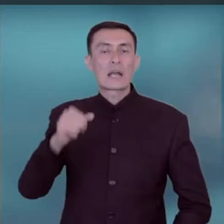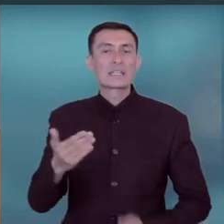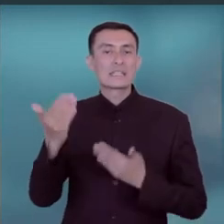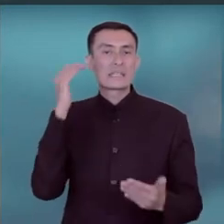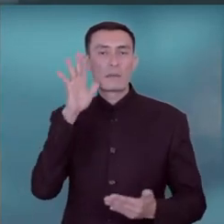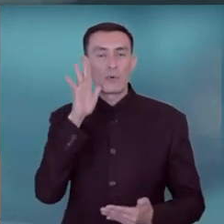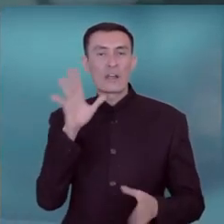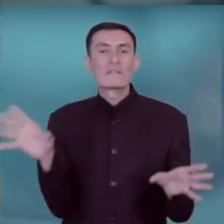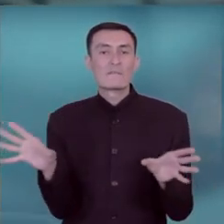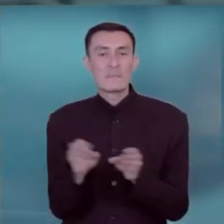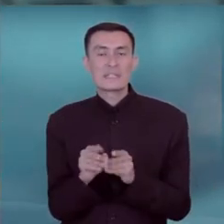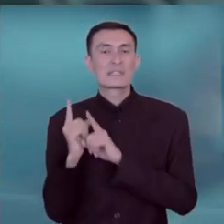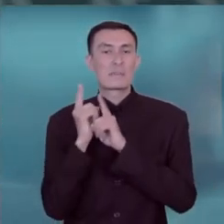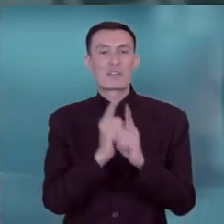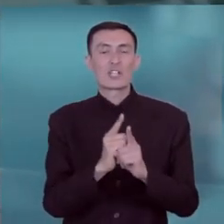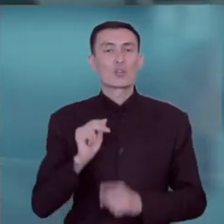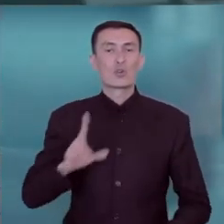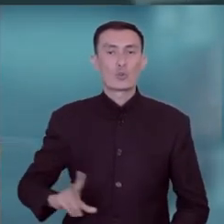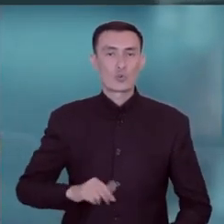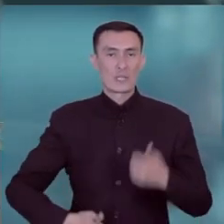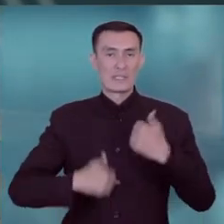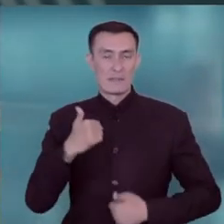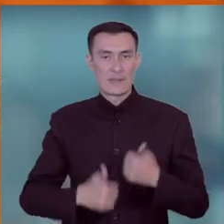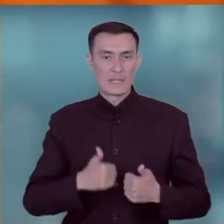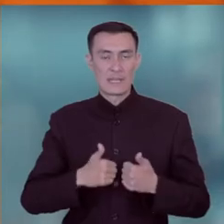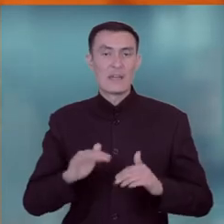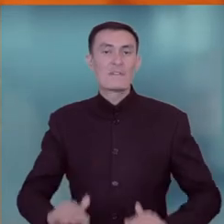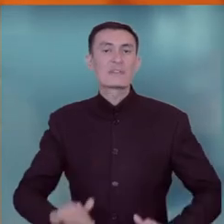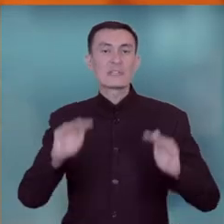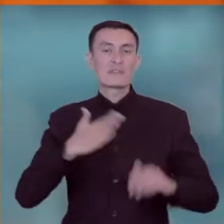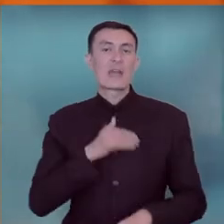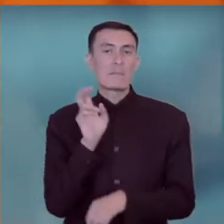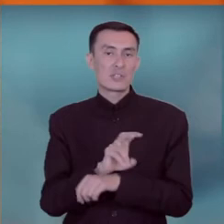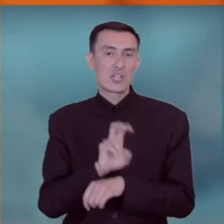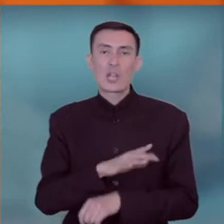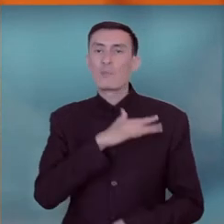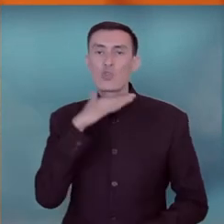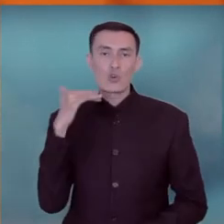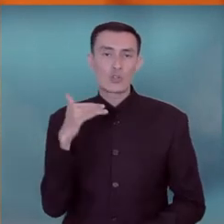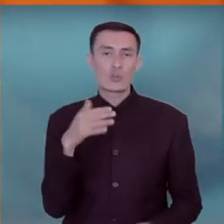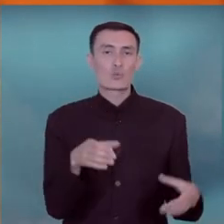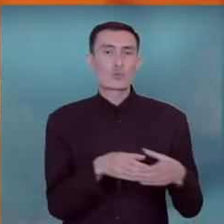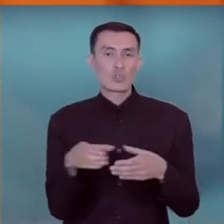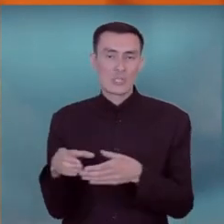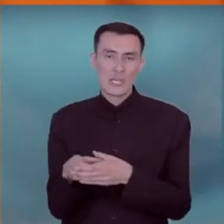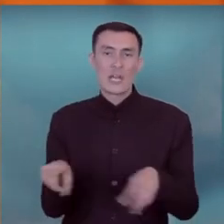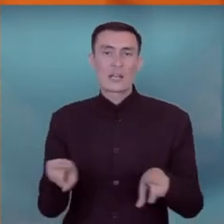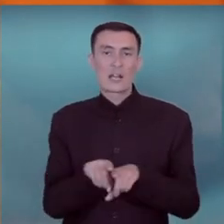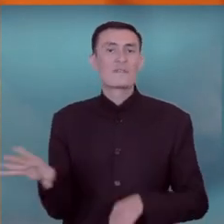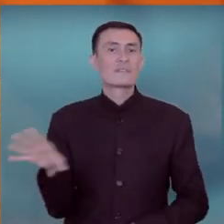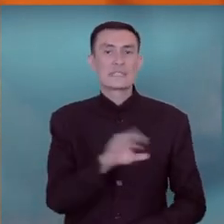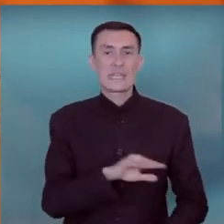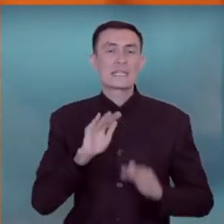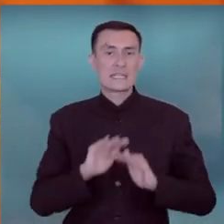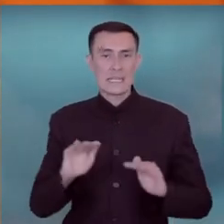she has been accompanied by her daughters in all contests. When I was a child, I attended many